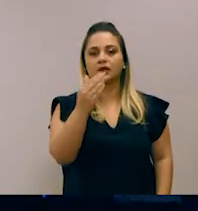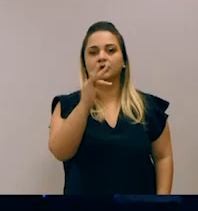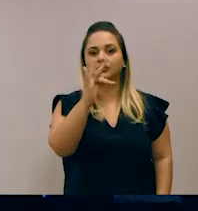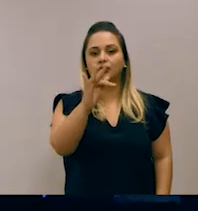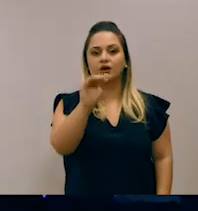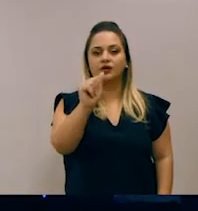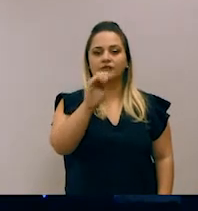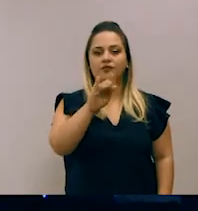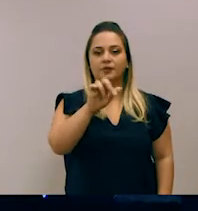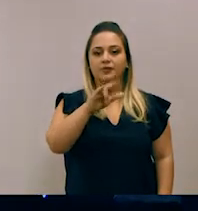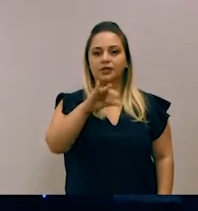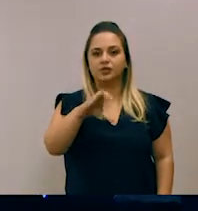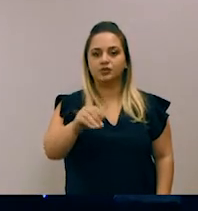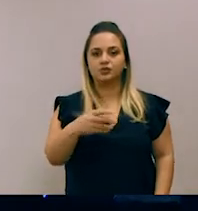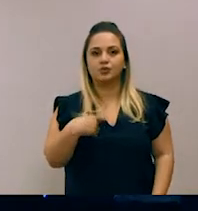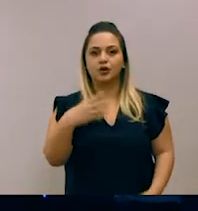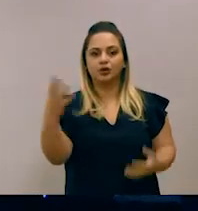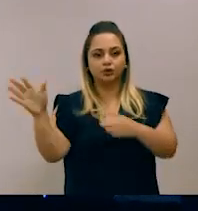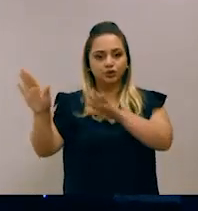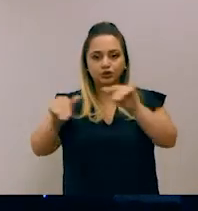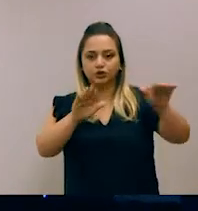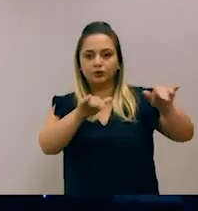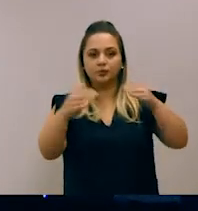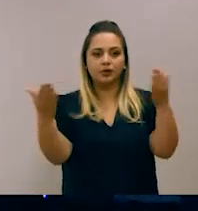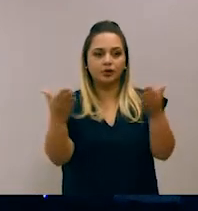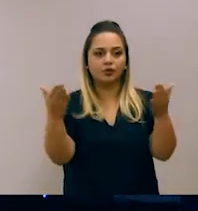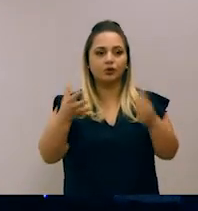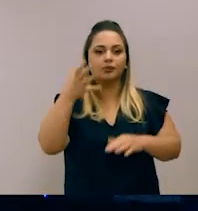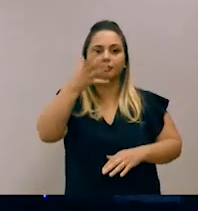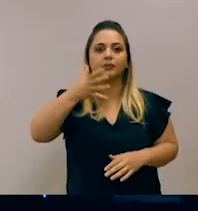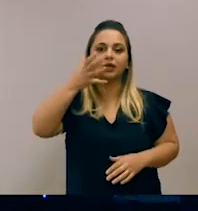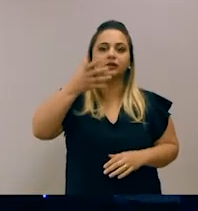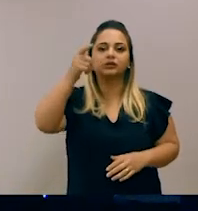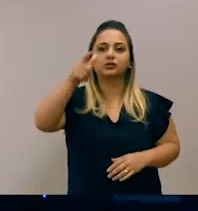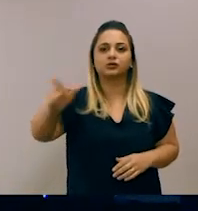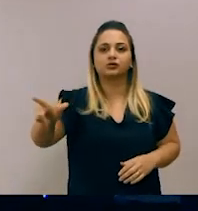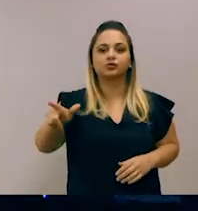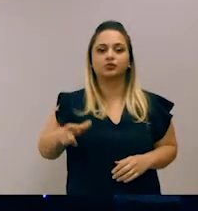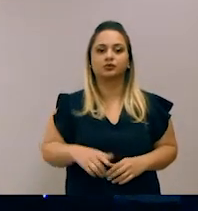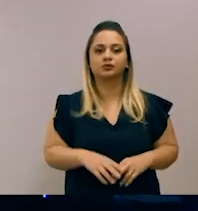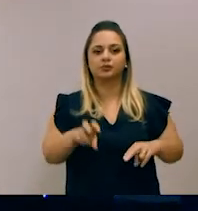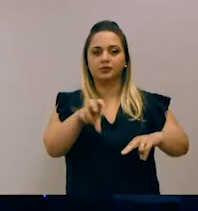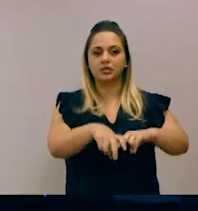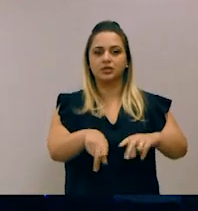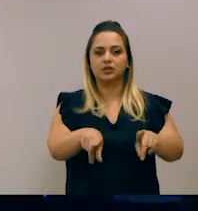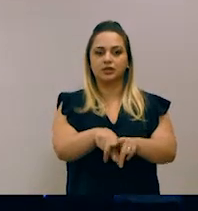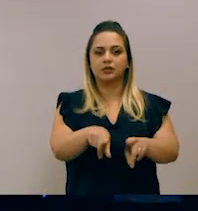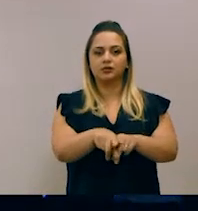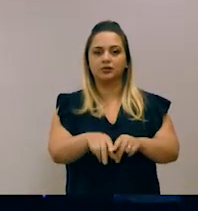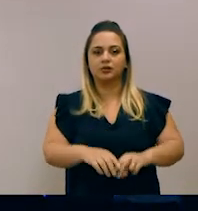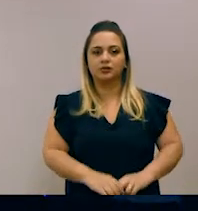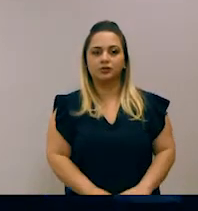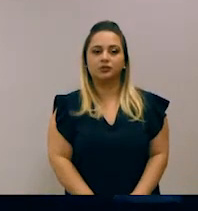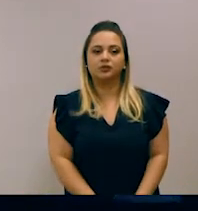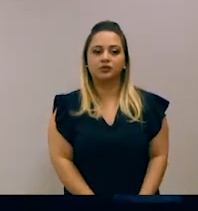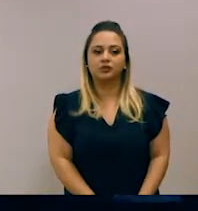Thank you, Fabrício. Now, I would like to call the other speakers of this panel for